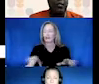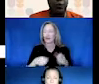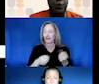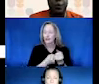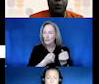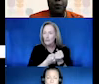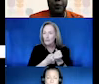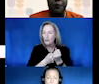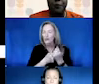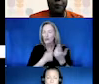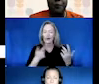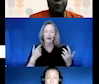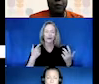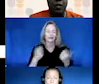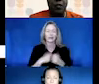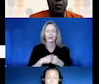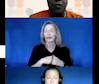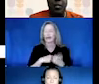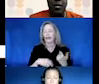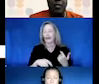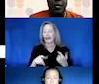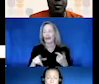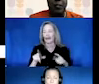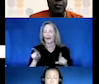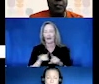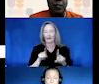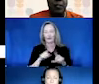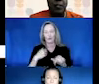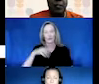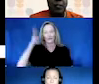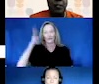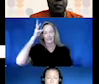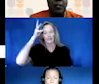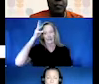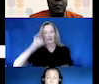24/7 dad support group. Can you go to the next slide, please?